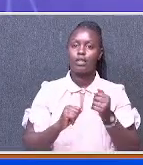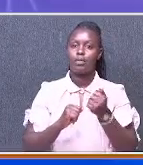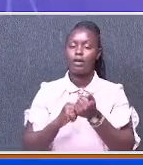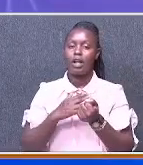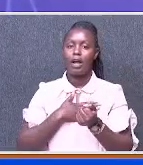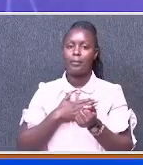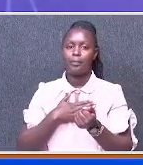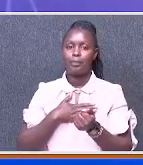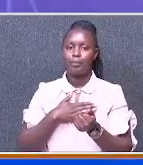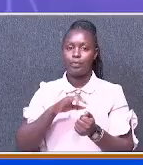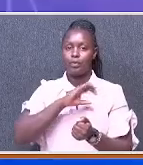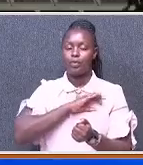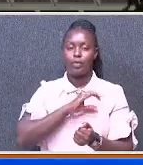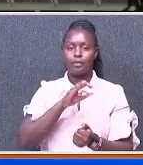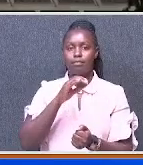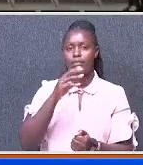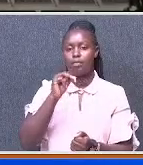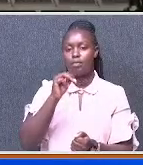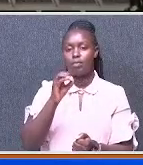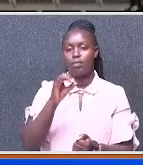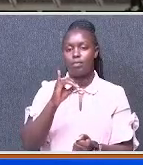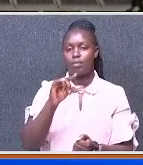William interrogates.